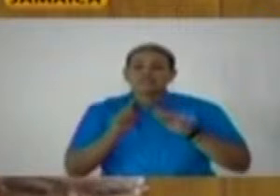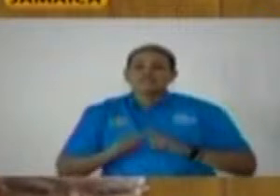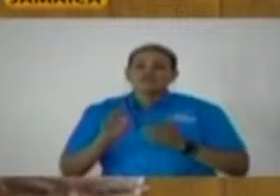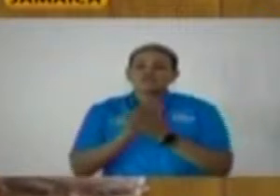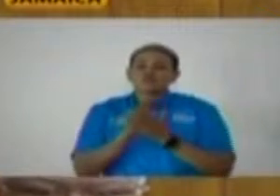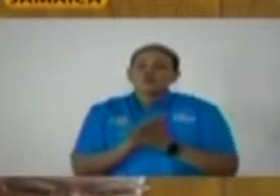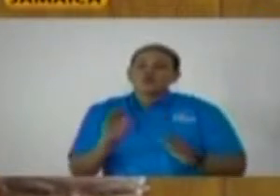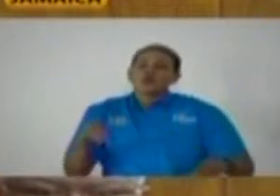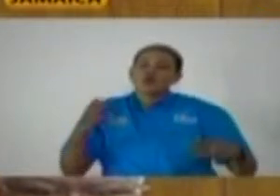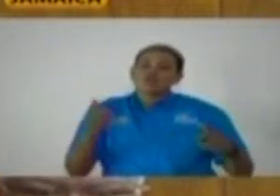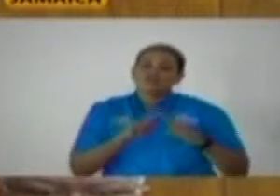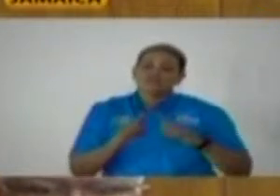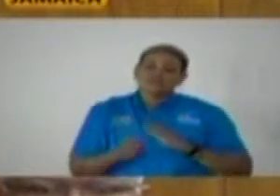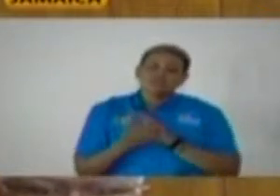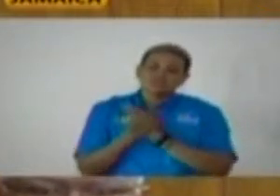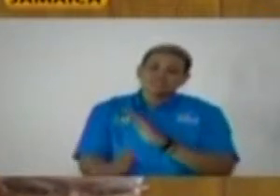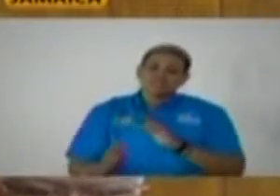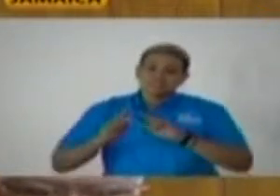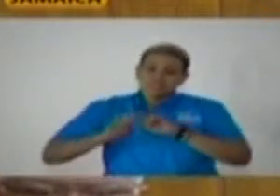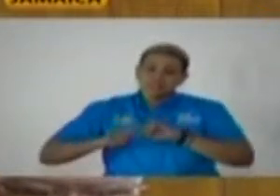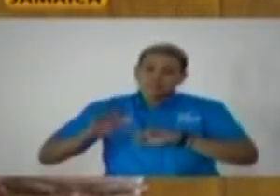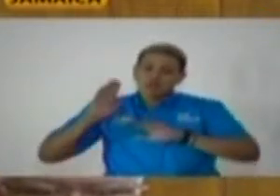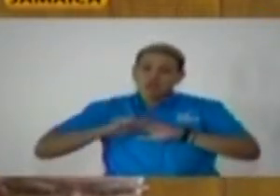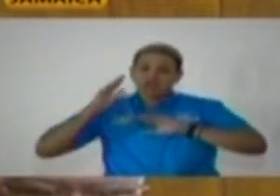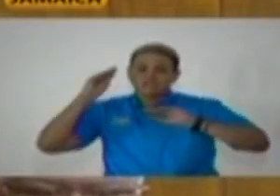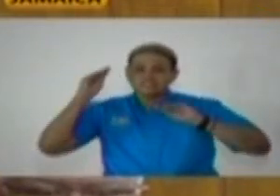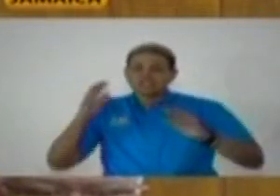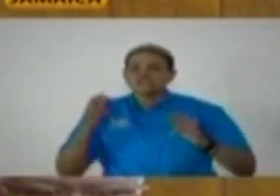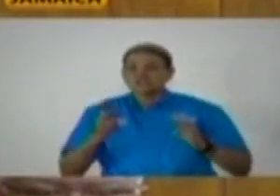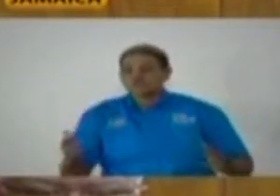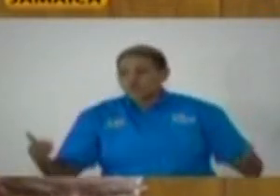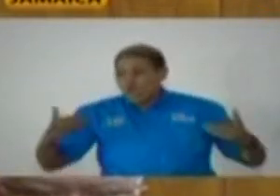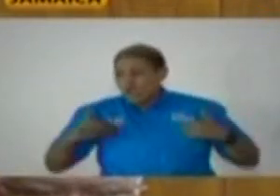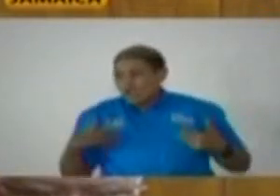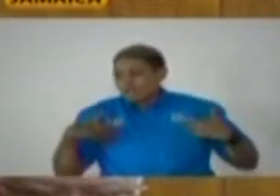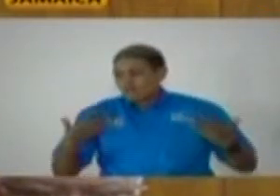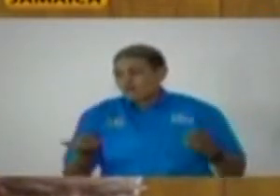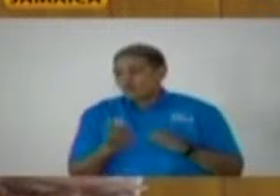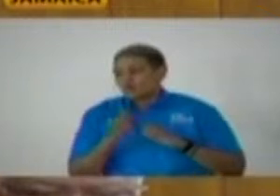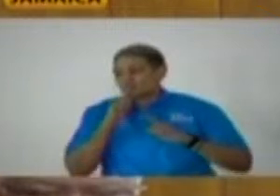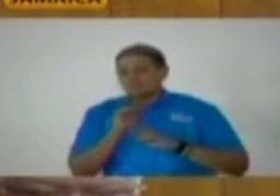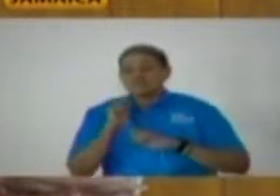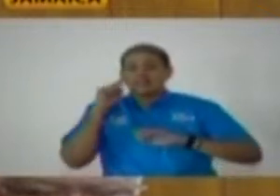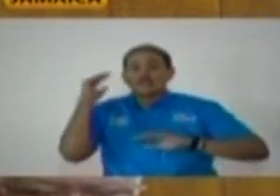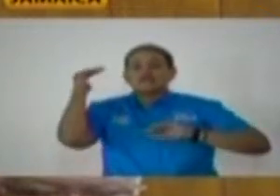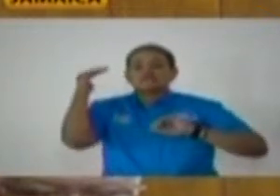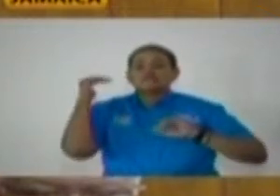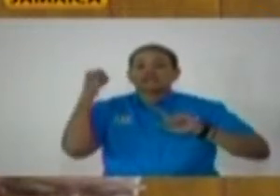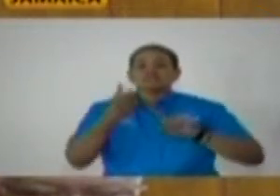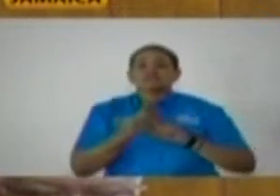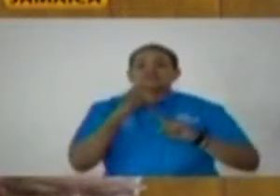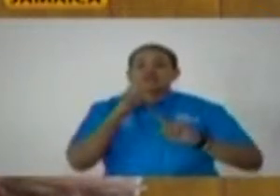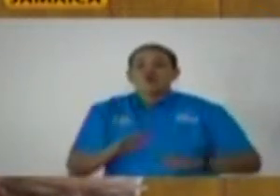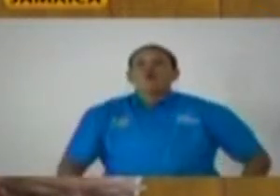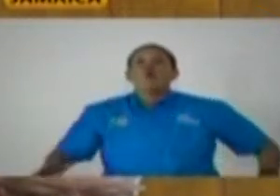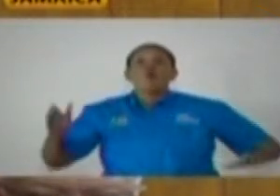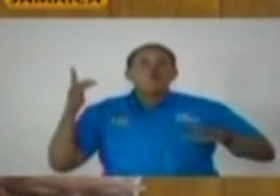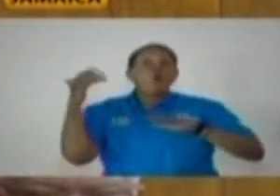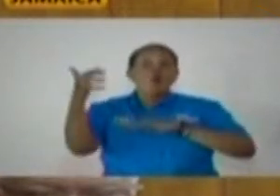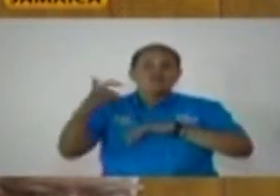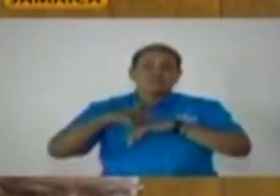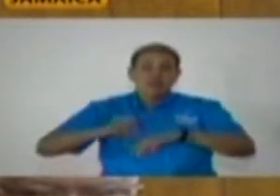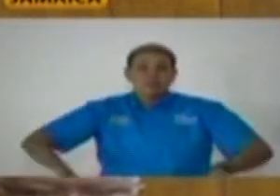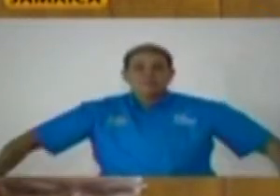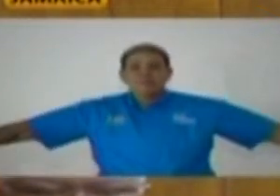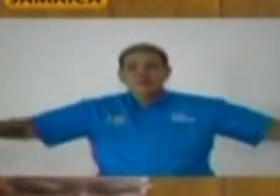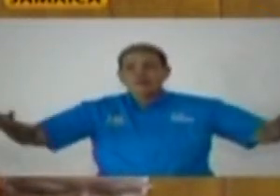schools offering different skills depending on teacher resources and the expectation that over time that we